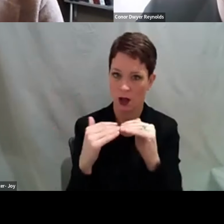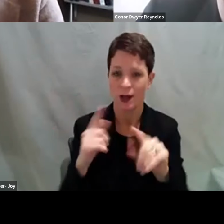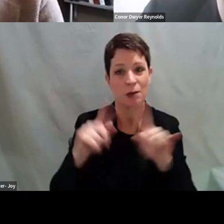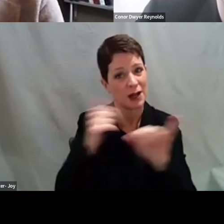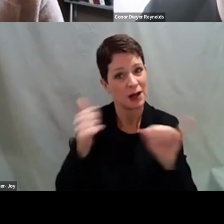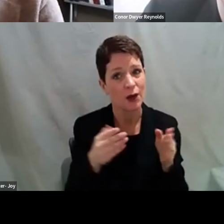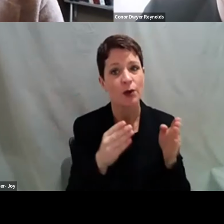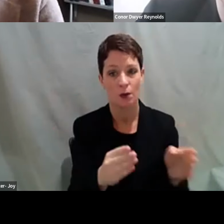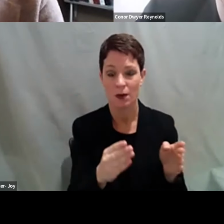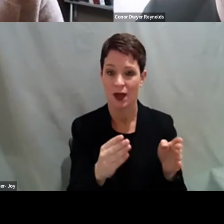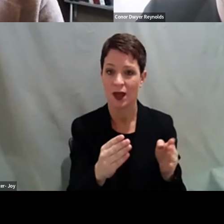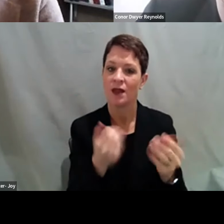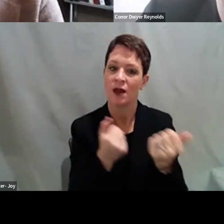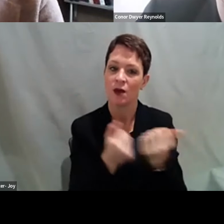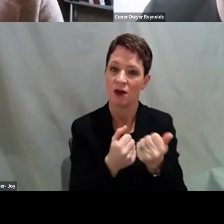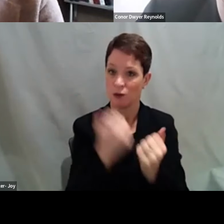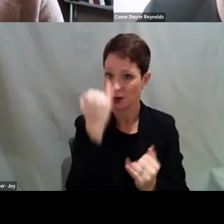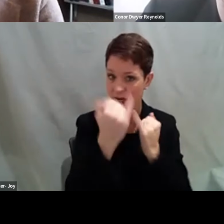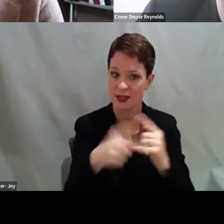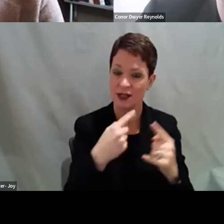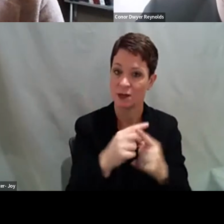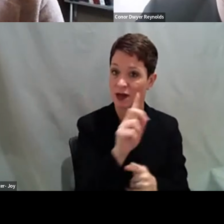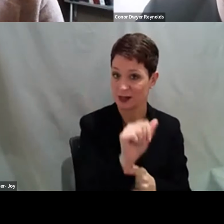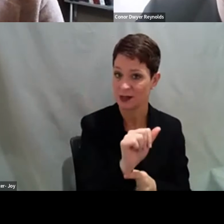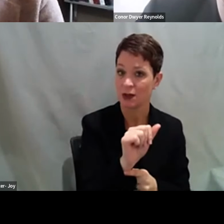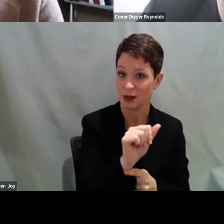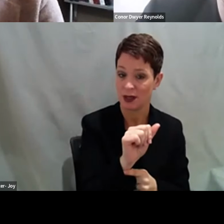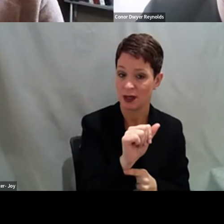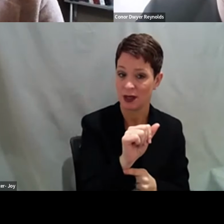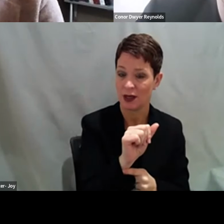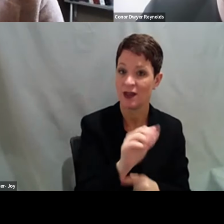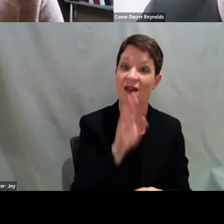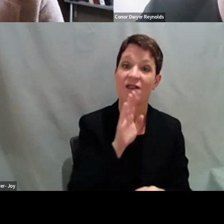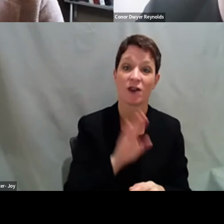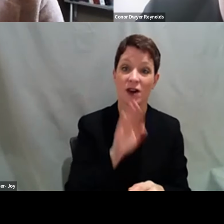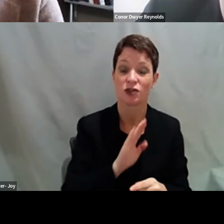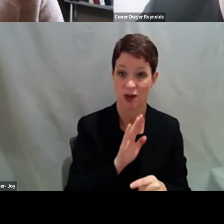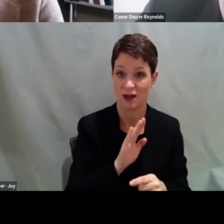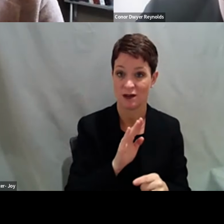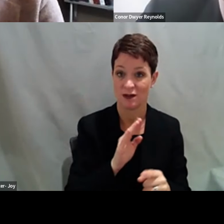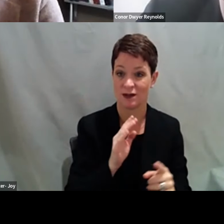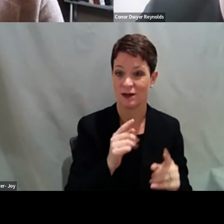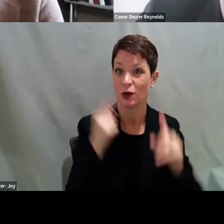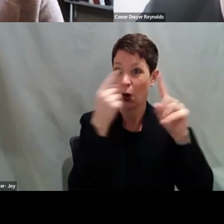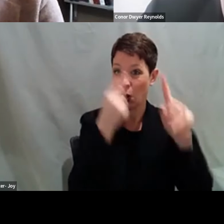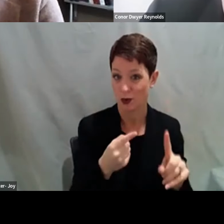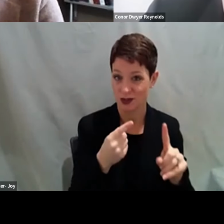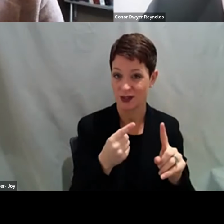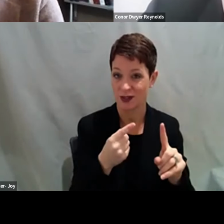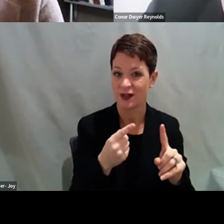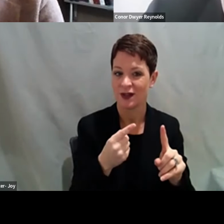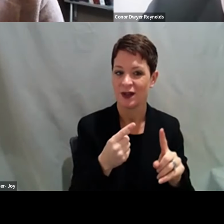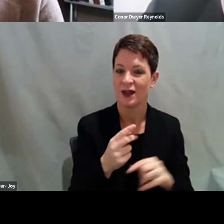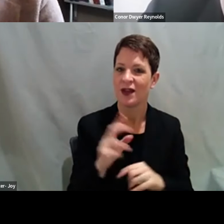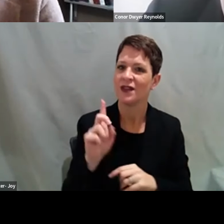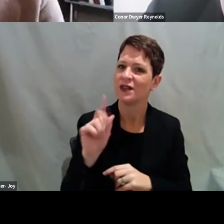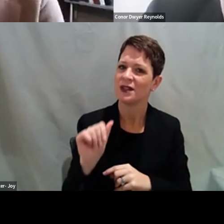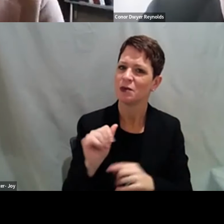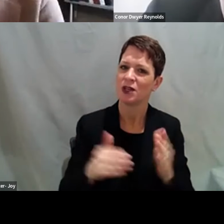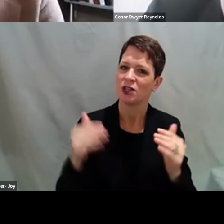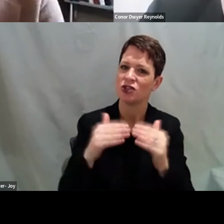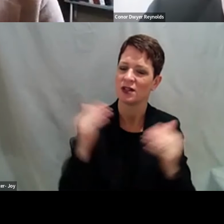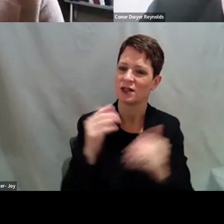in ways that reinforce ideas about disability that frustrate movement goals, move the disability justice movement as